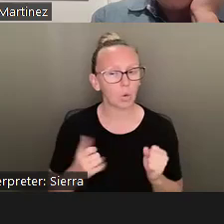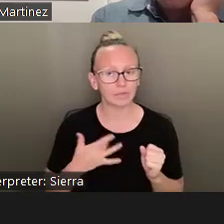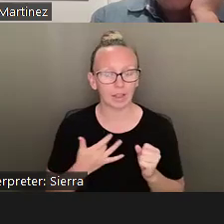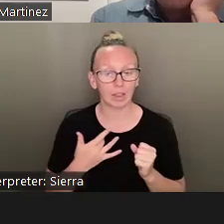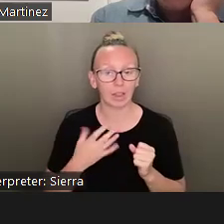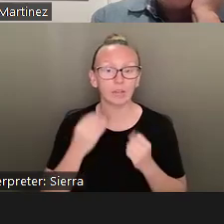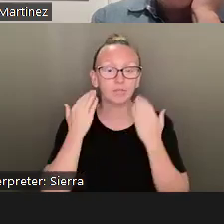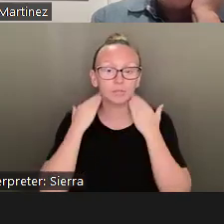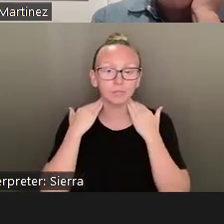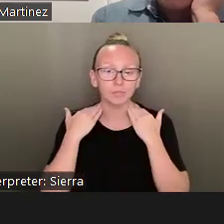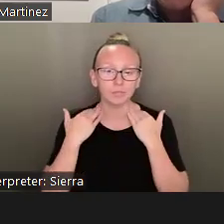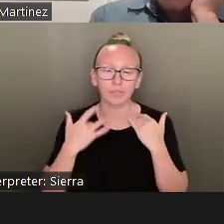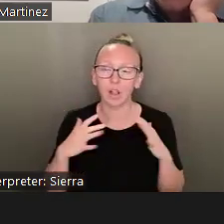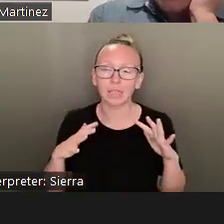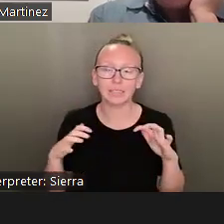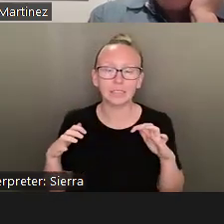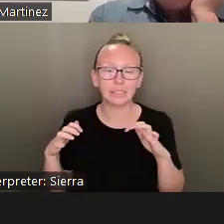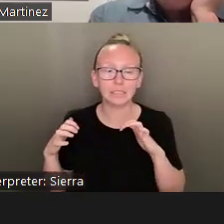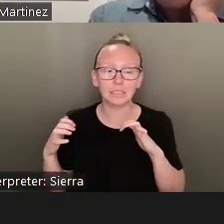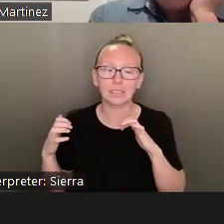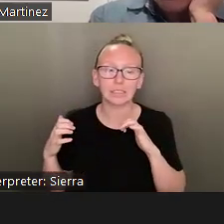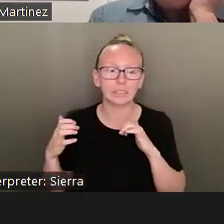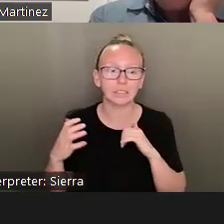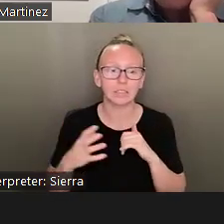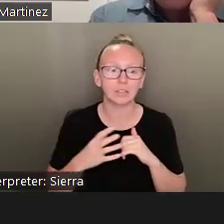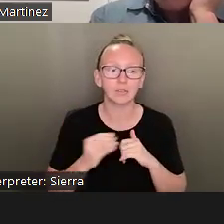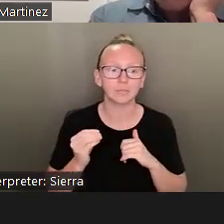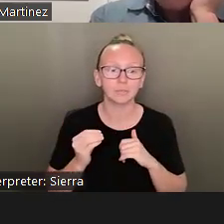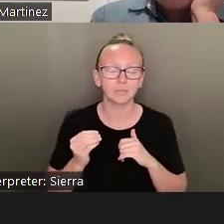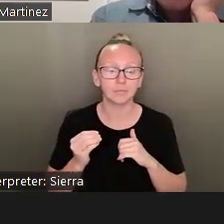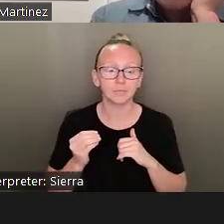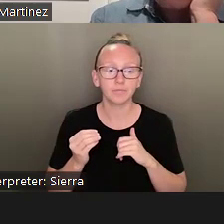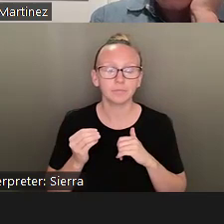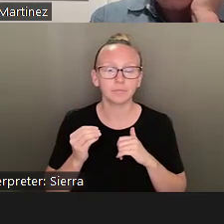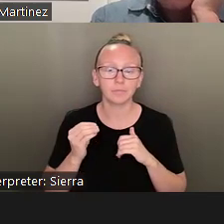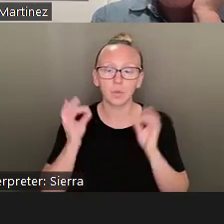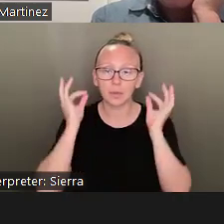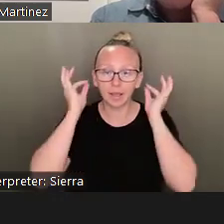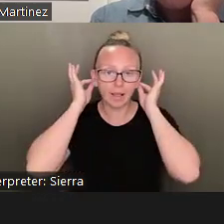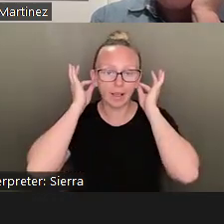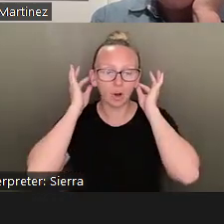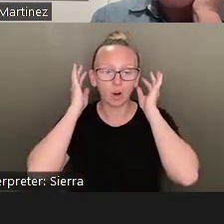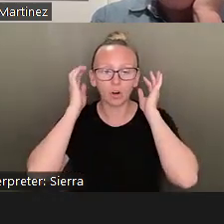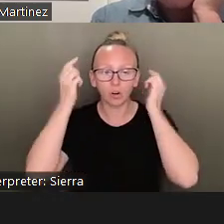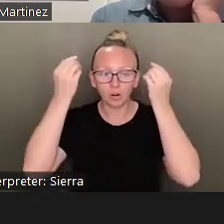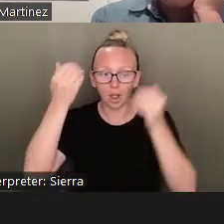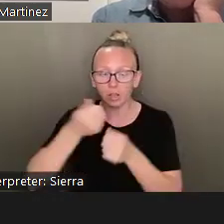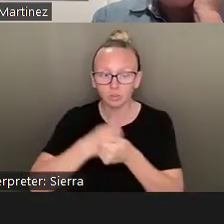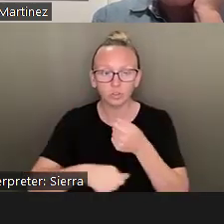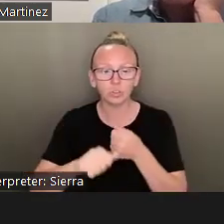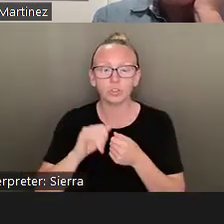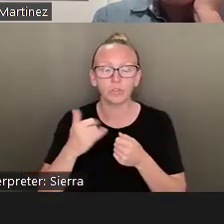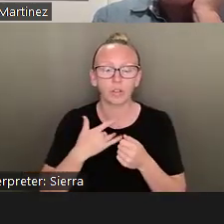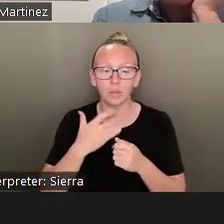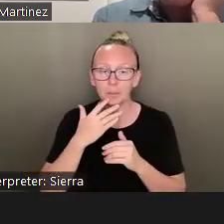neck, a cradle of ice. And breath, and beneath the folds of my hair, a delta of blood vessels flooded with your